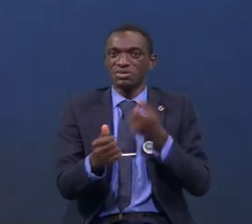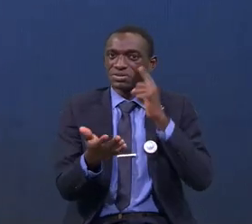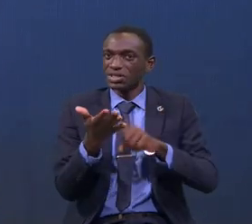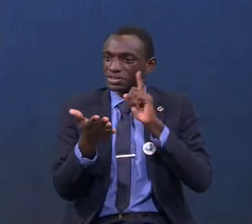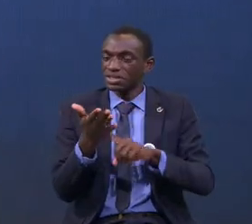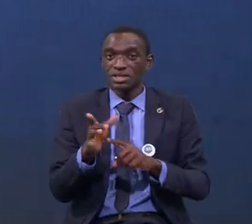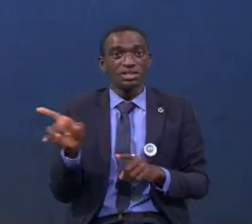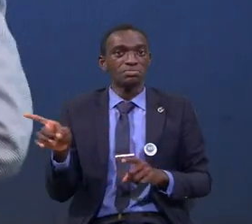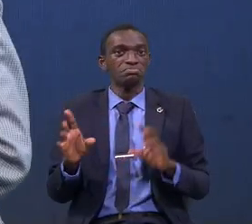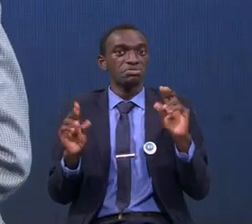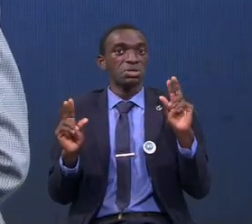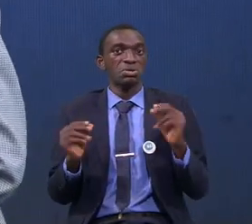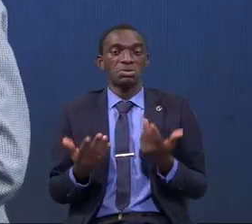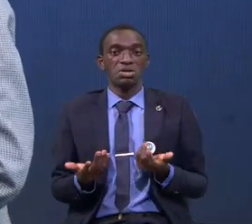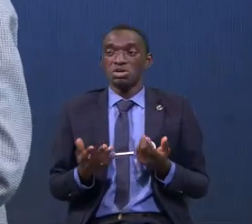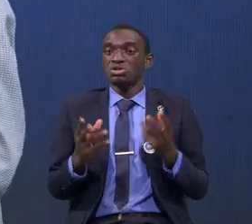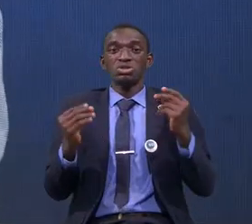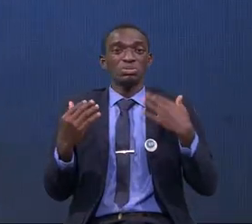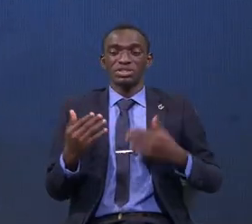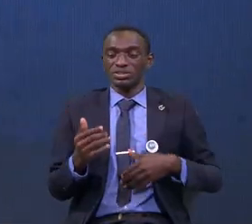I didn't have anybody running after me,